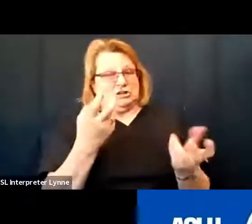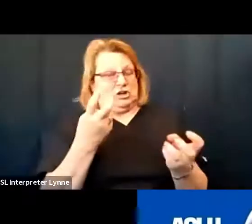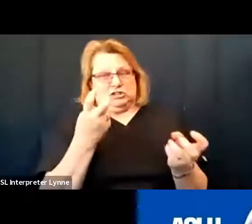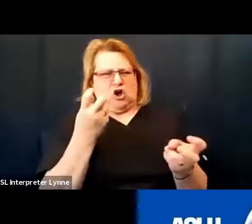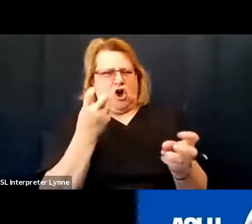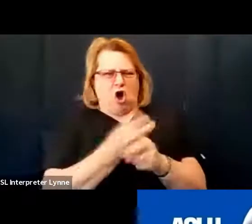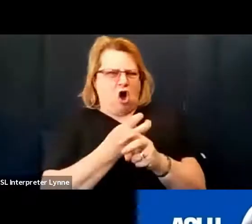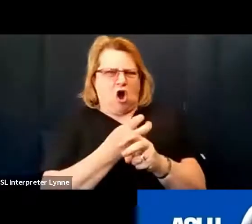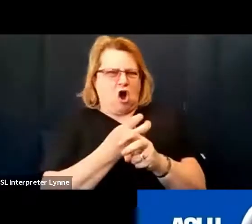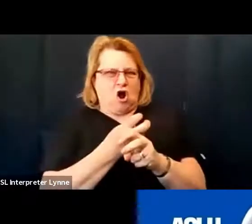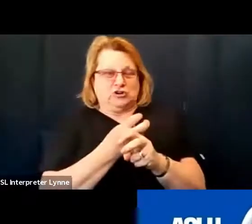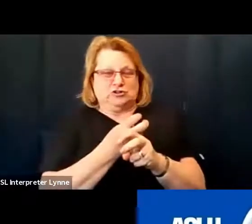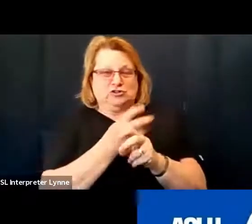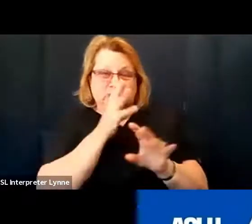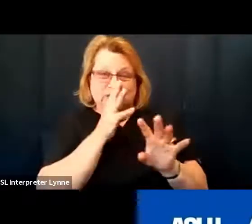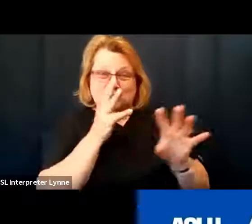from